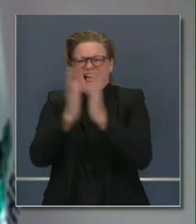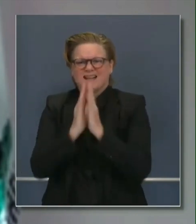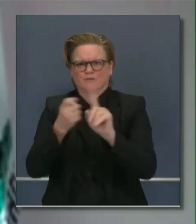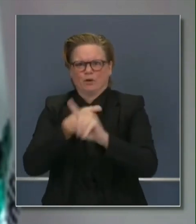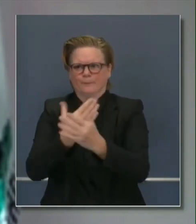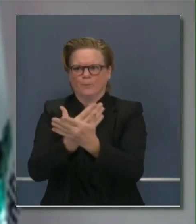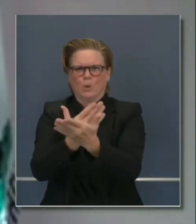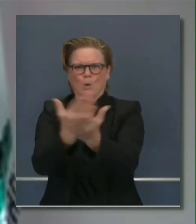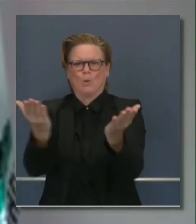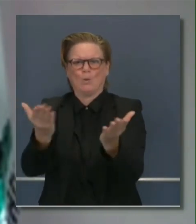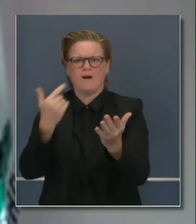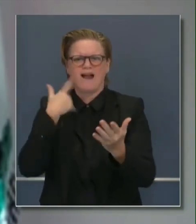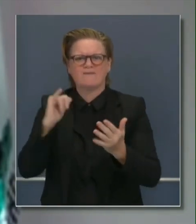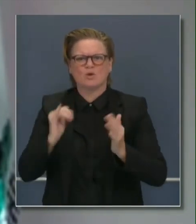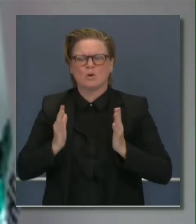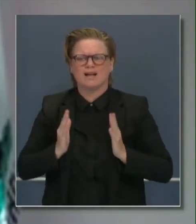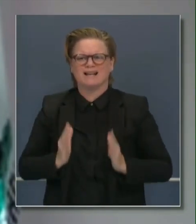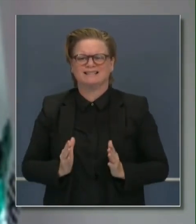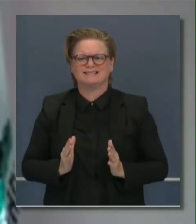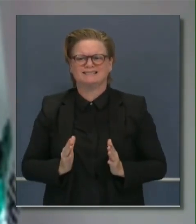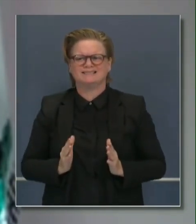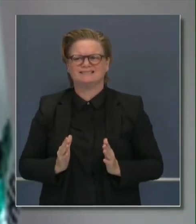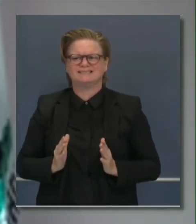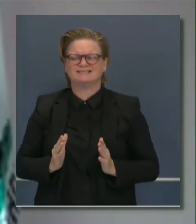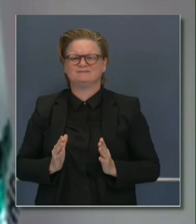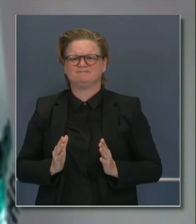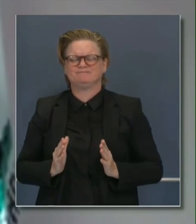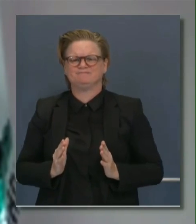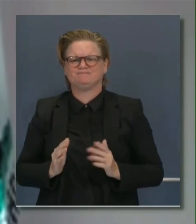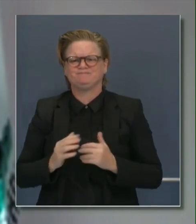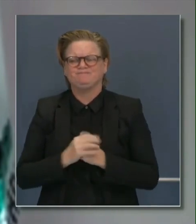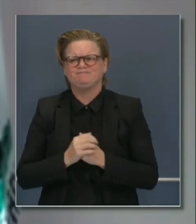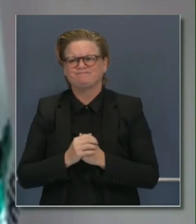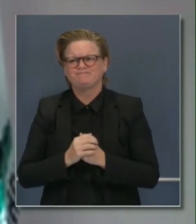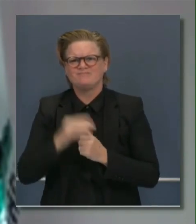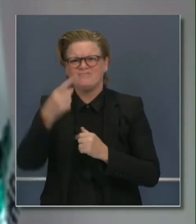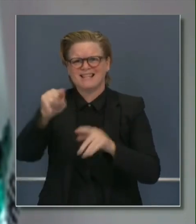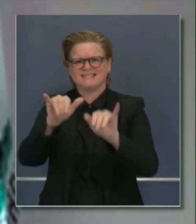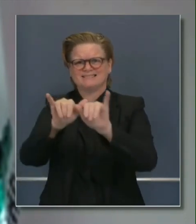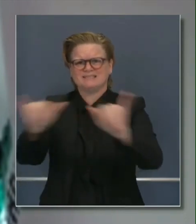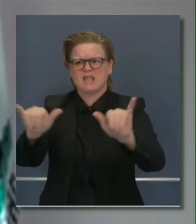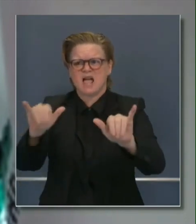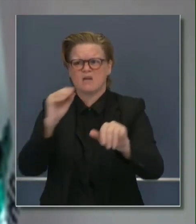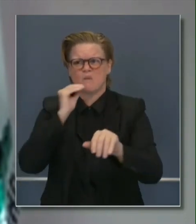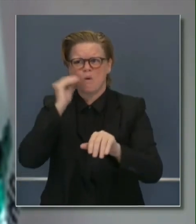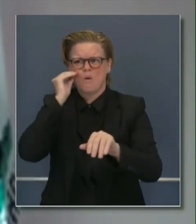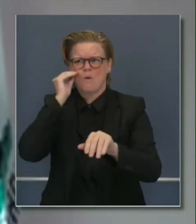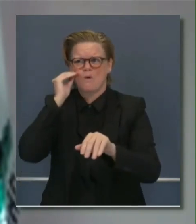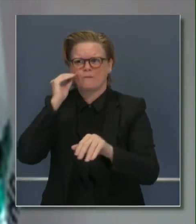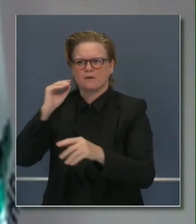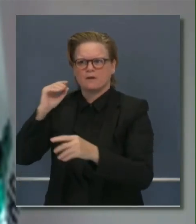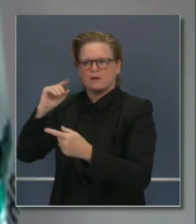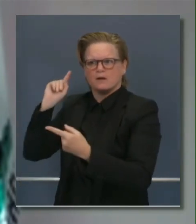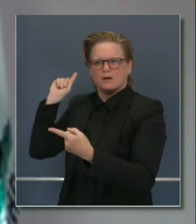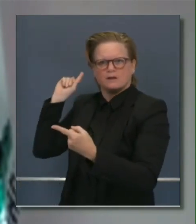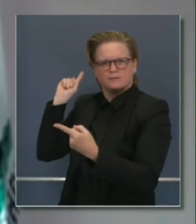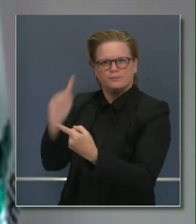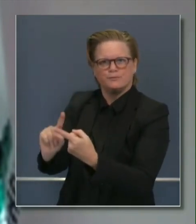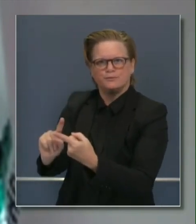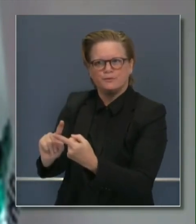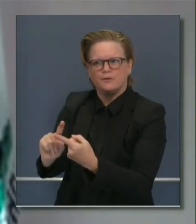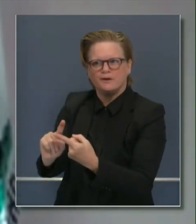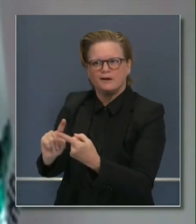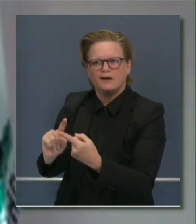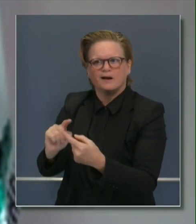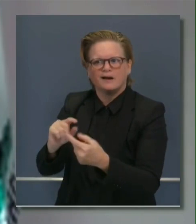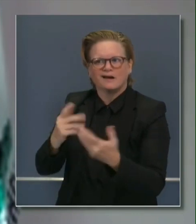coming together and reducing transmission through our own actions, not just how to mix safely, as we've been talking